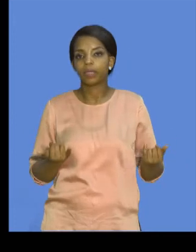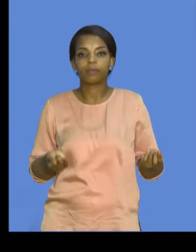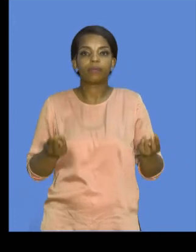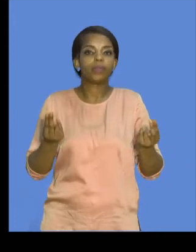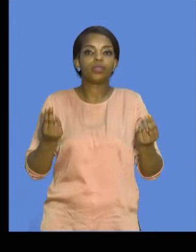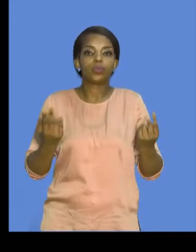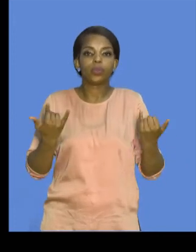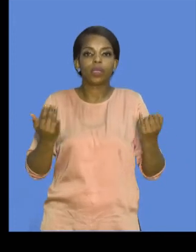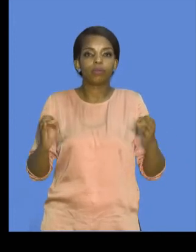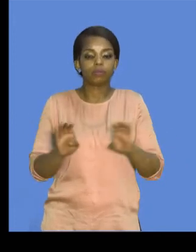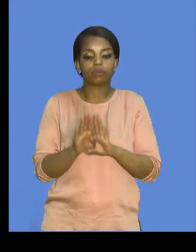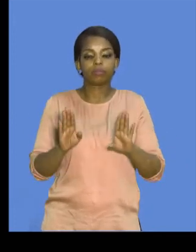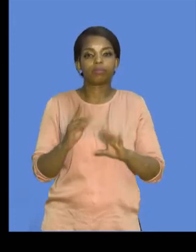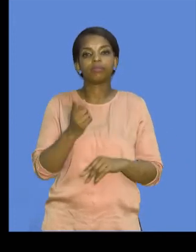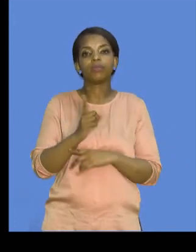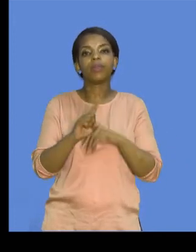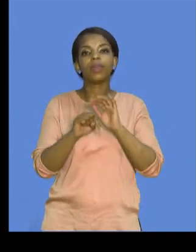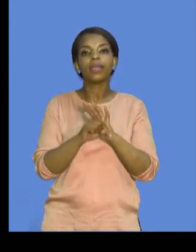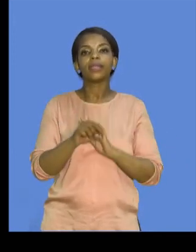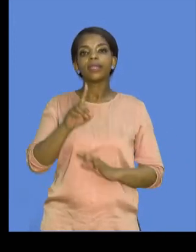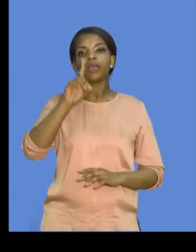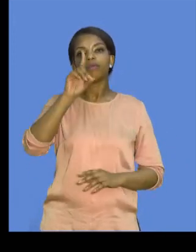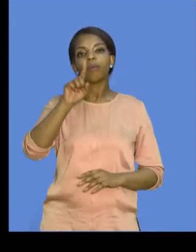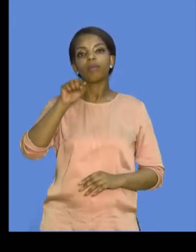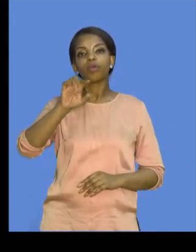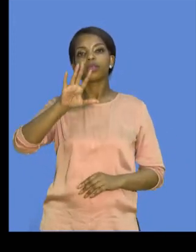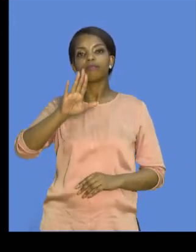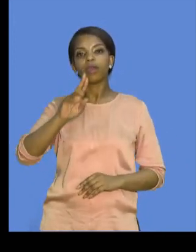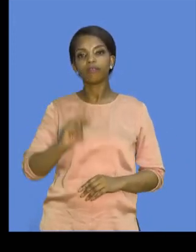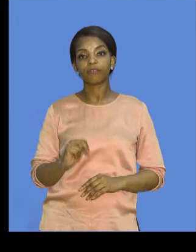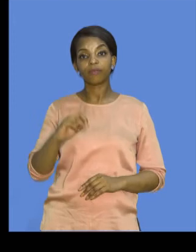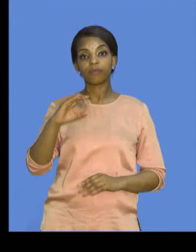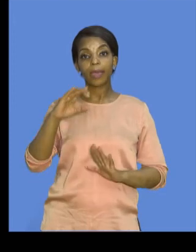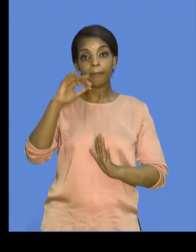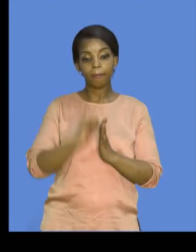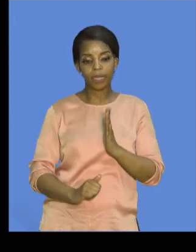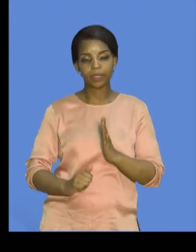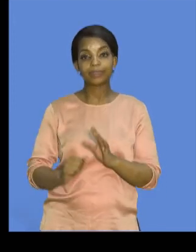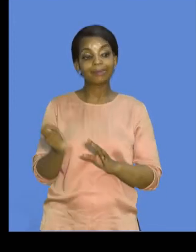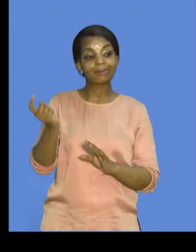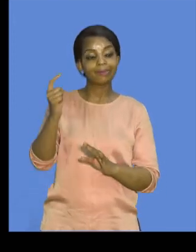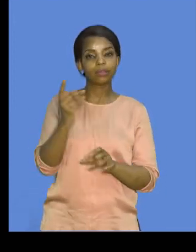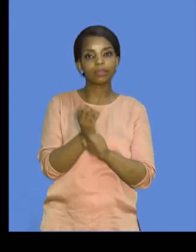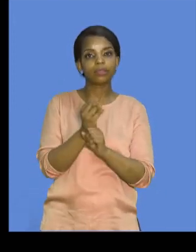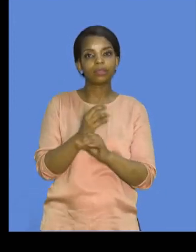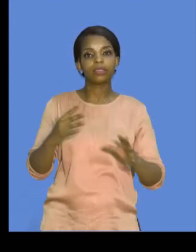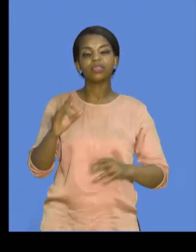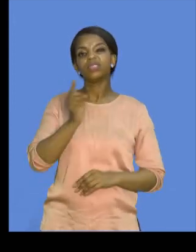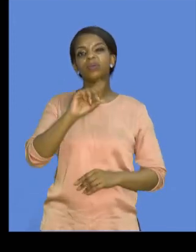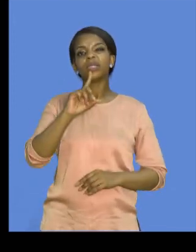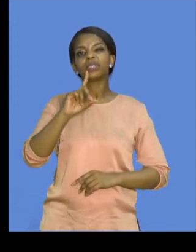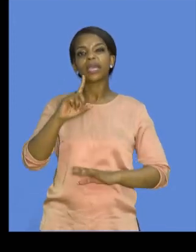is negative 1.5 nanocoulombs minus the initial one, which was actually